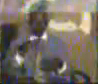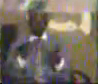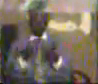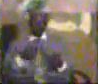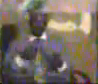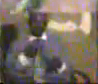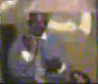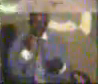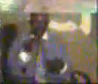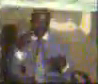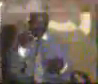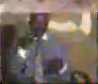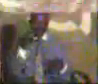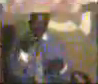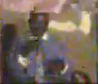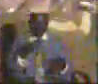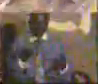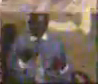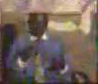by